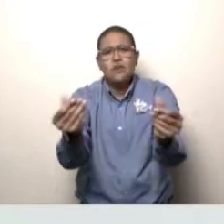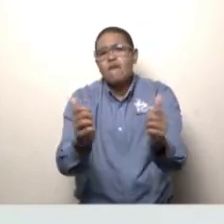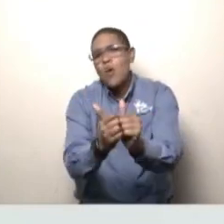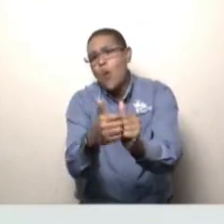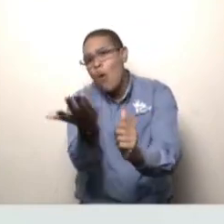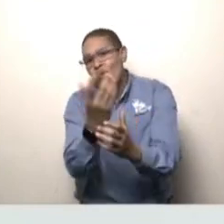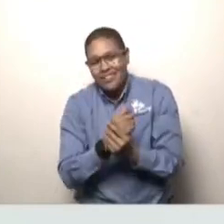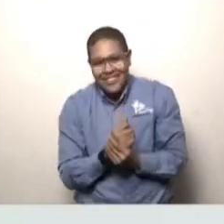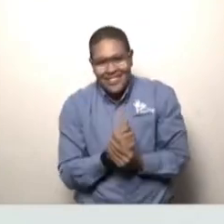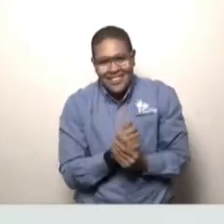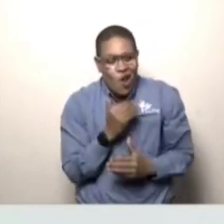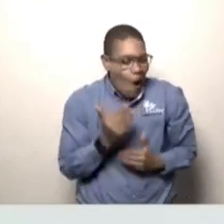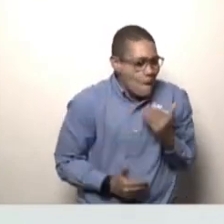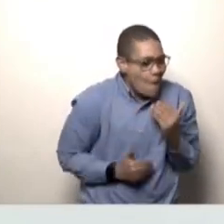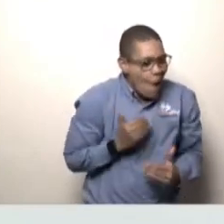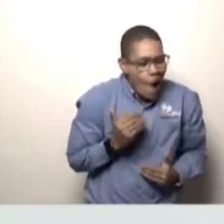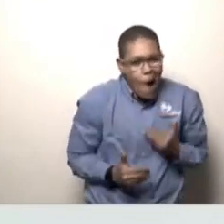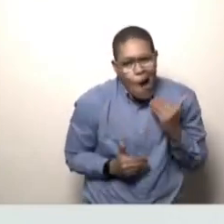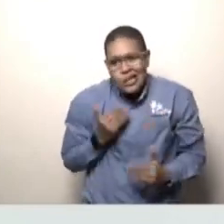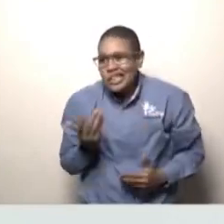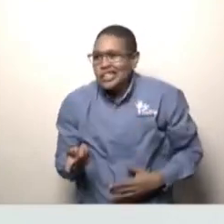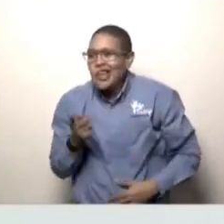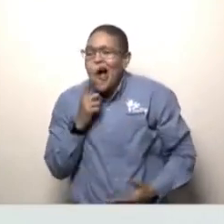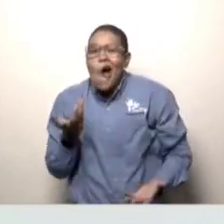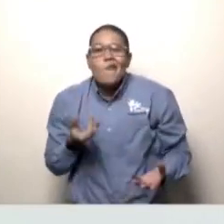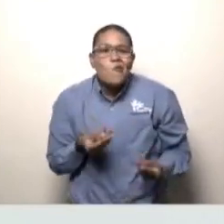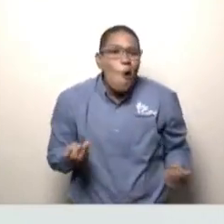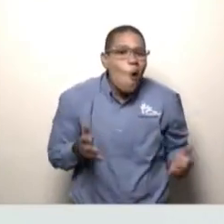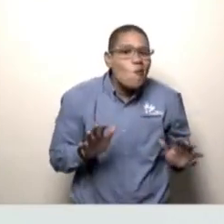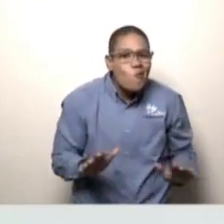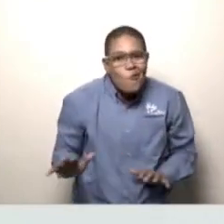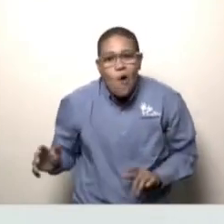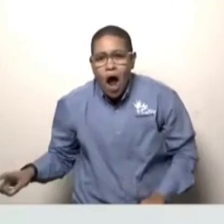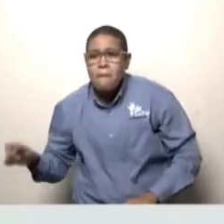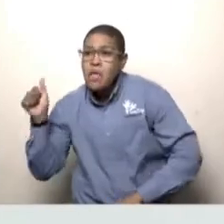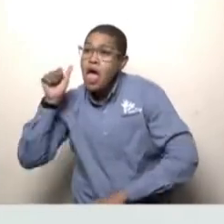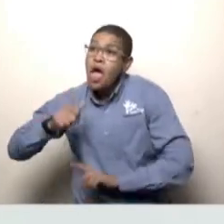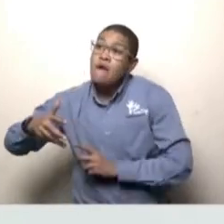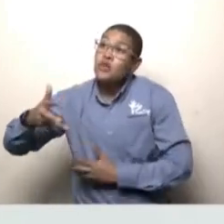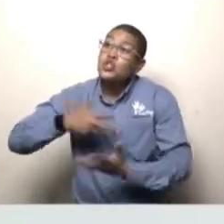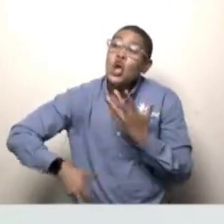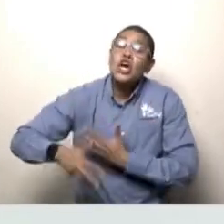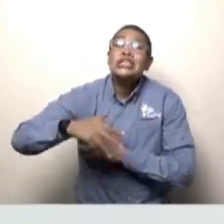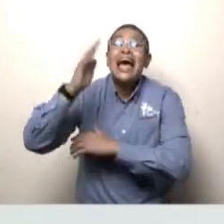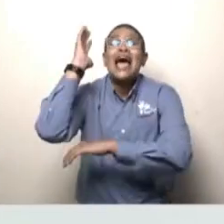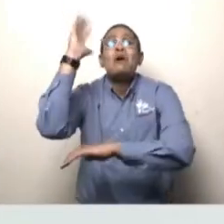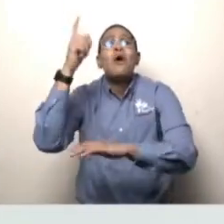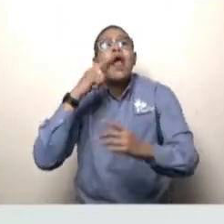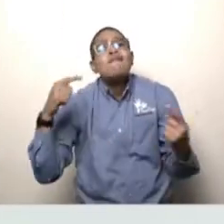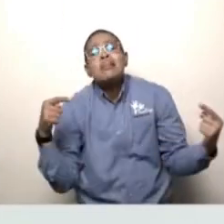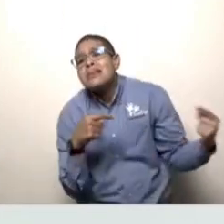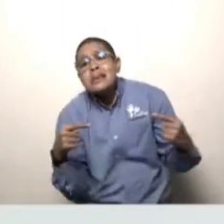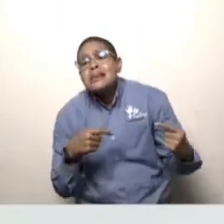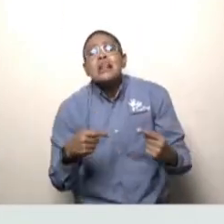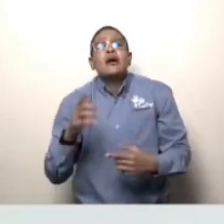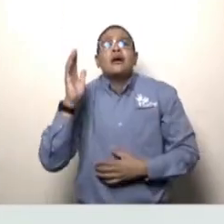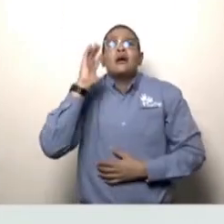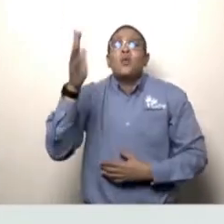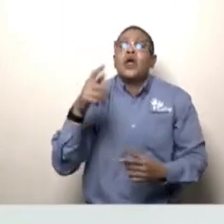of reconciliation. In every society, there will be divisions. There will be conflicts. There will